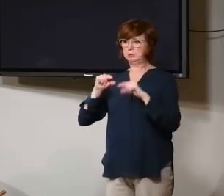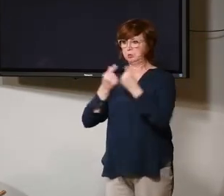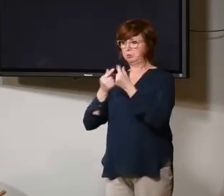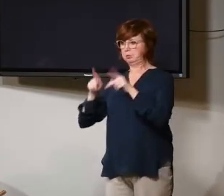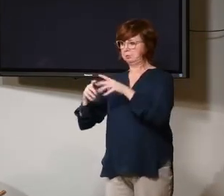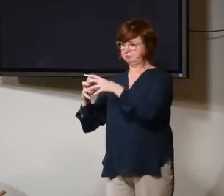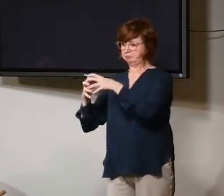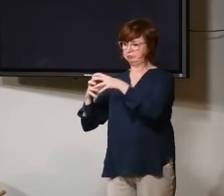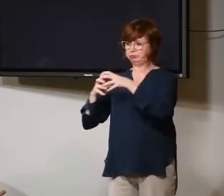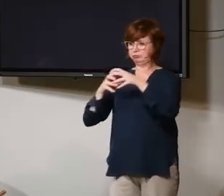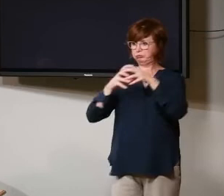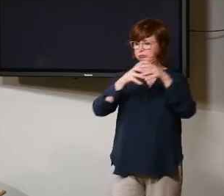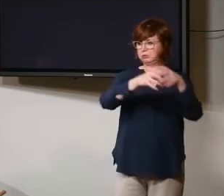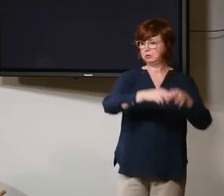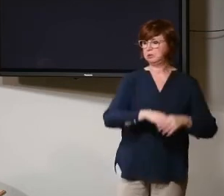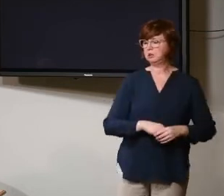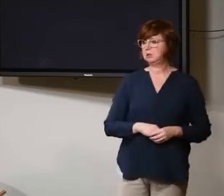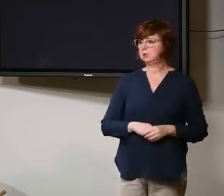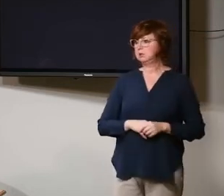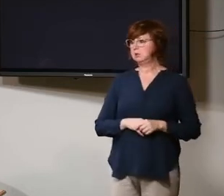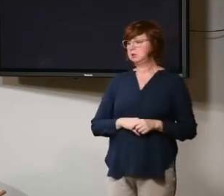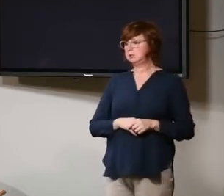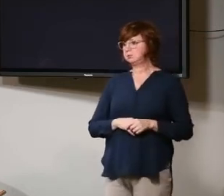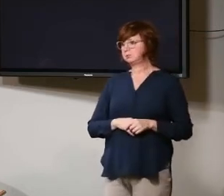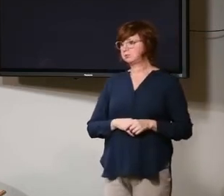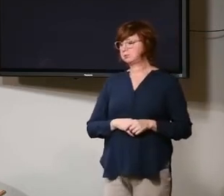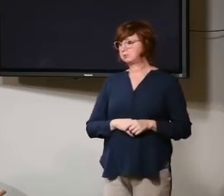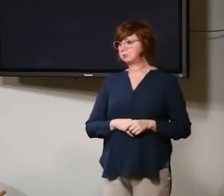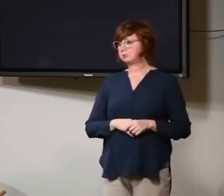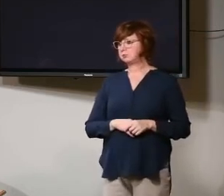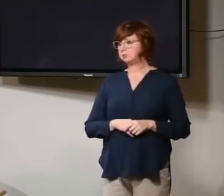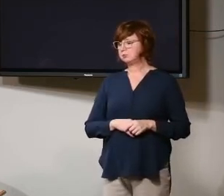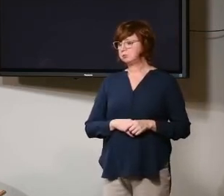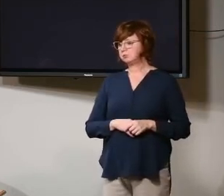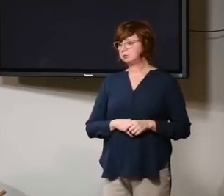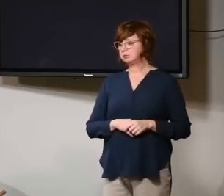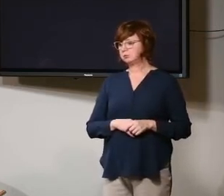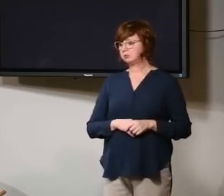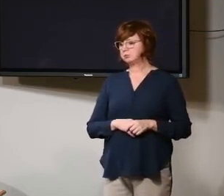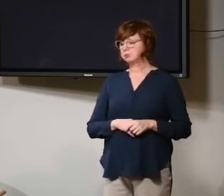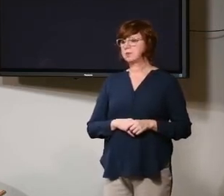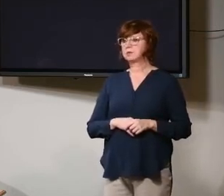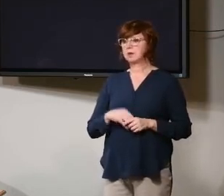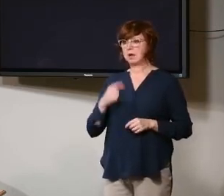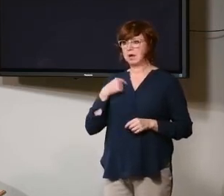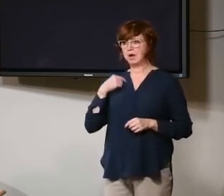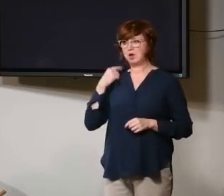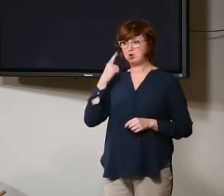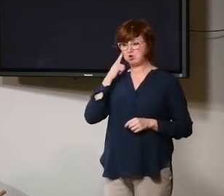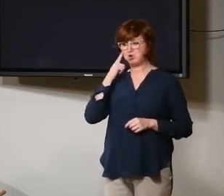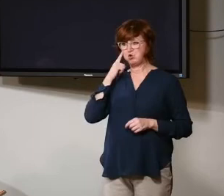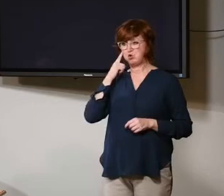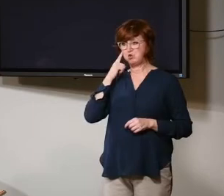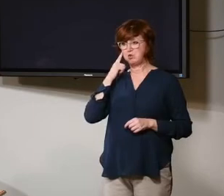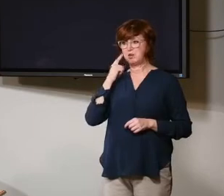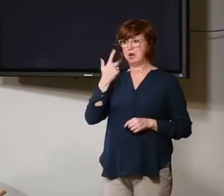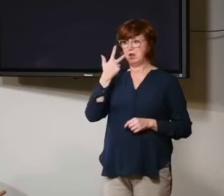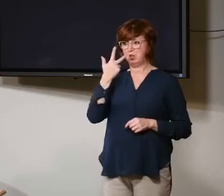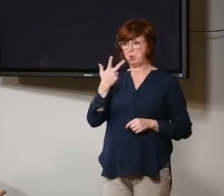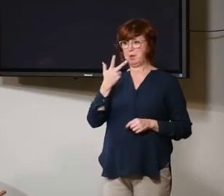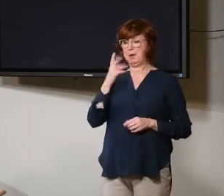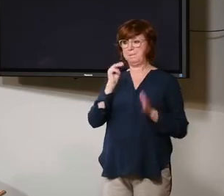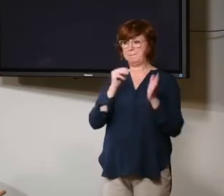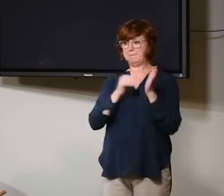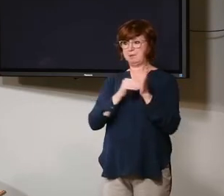they did give estimates of, I've heard estimates from the federal government that there are 3 million Canadians outside of Canada.